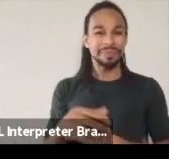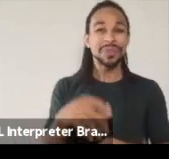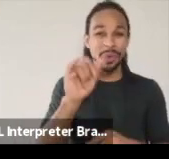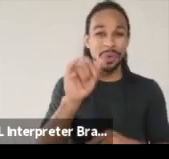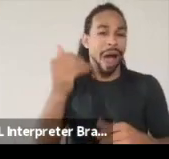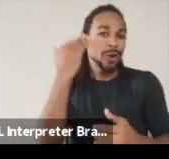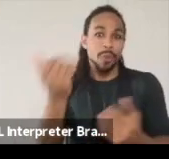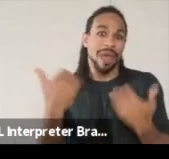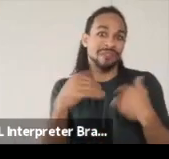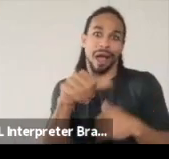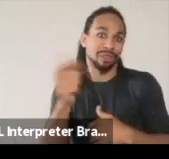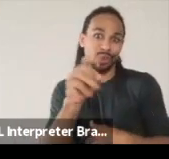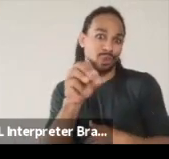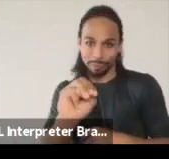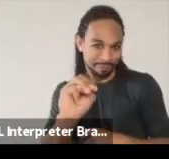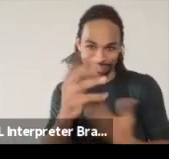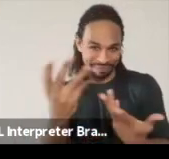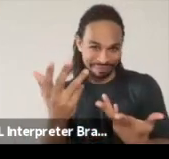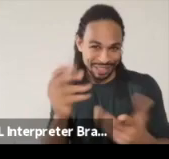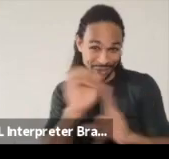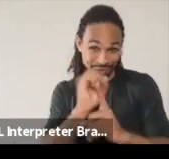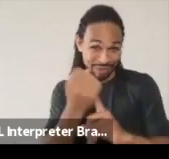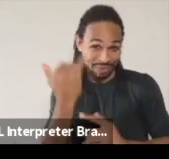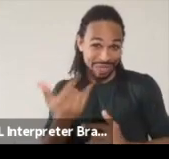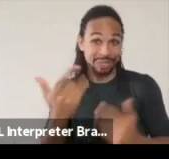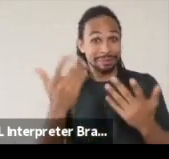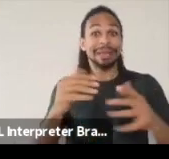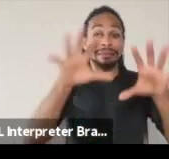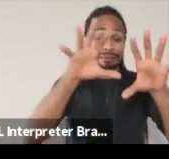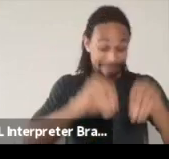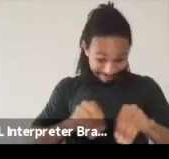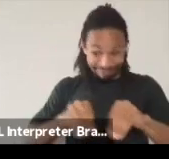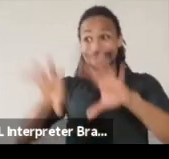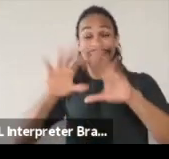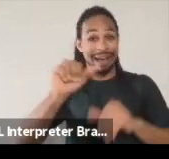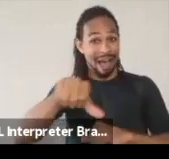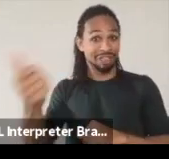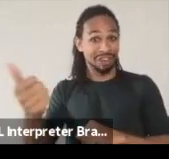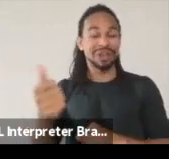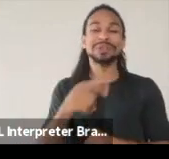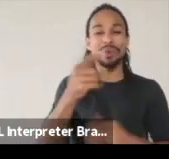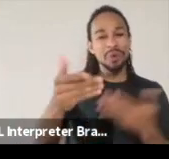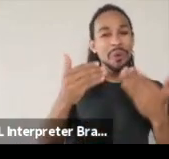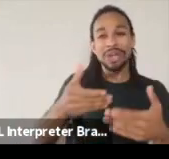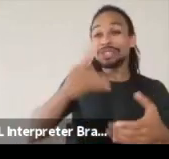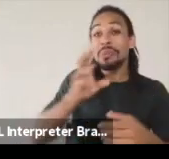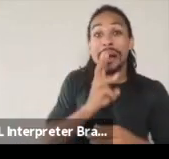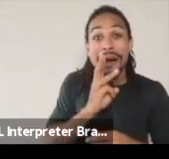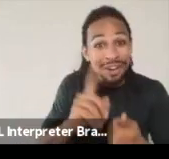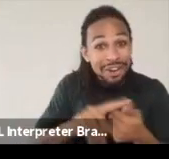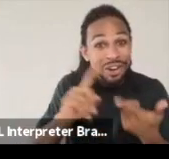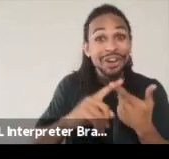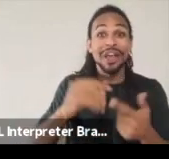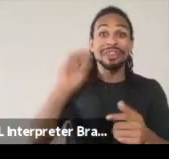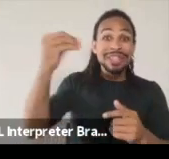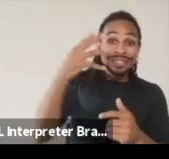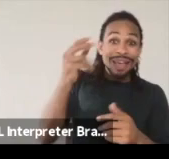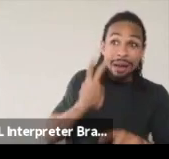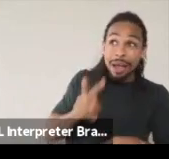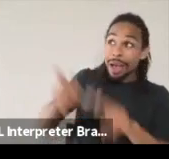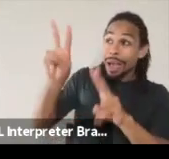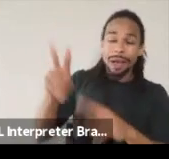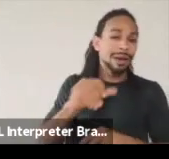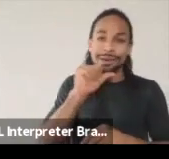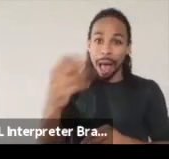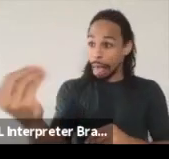invite you to hydrate, get outside if you can, if that's accessible to you, and stare at the sun, not directly at it, but